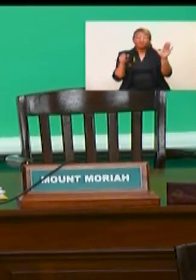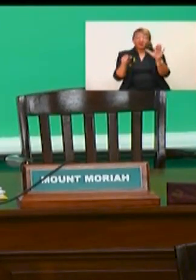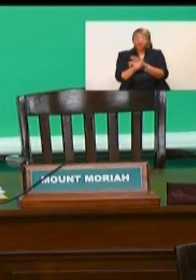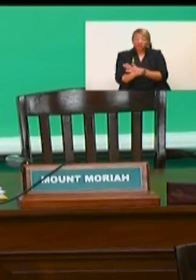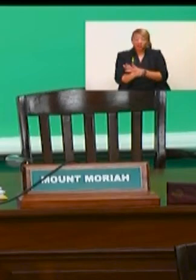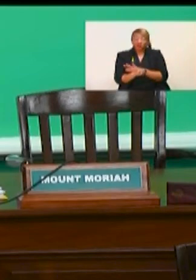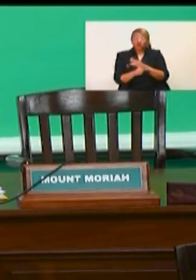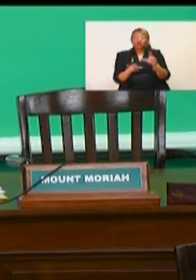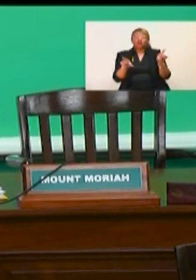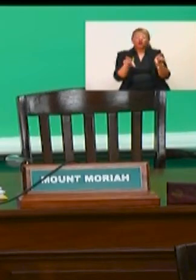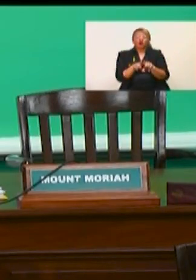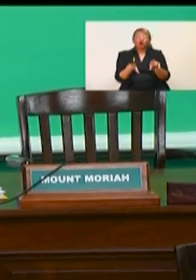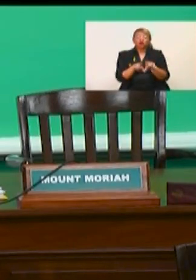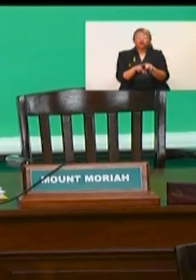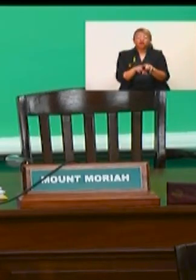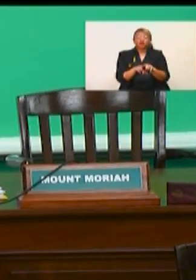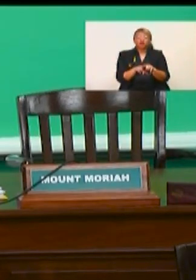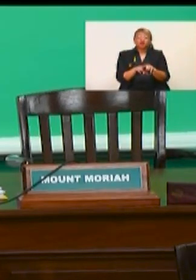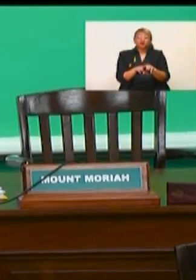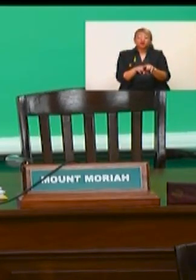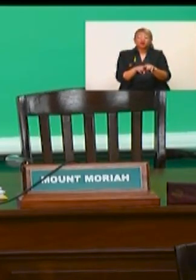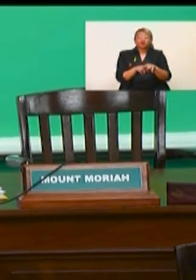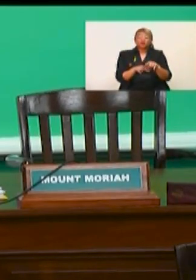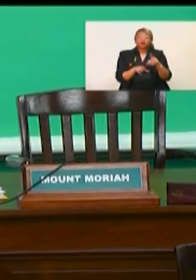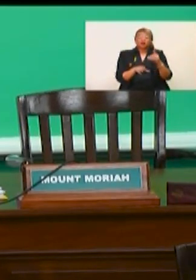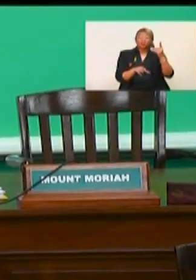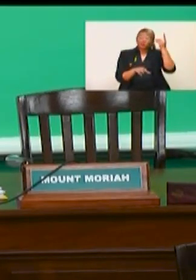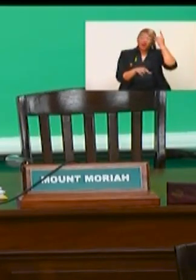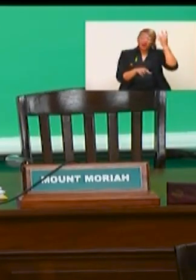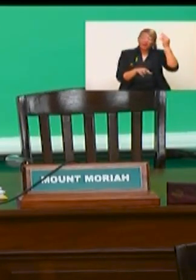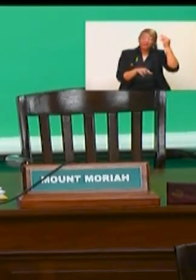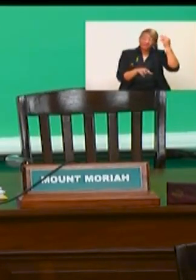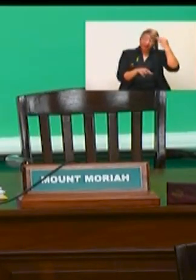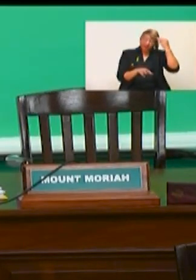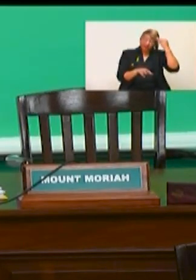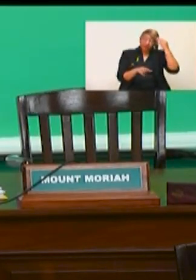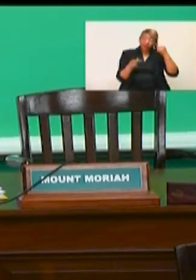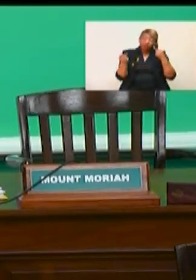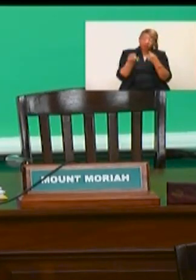also recognized that the Prime Minister, Brave Davis, had supported